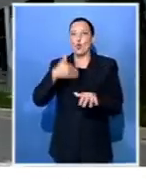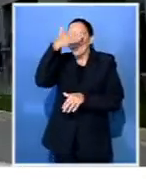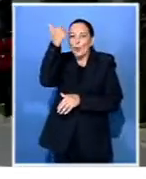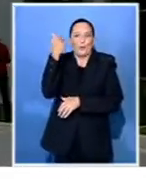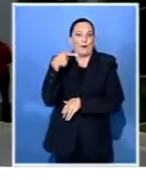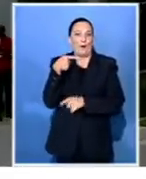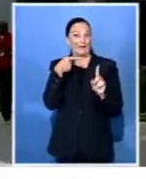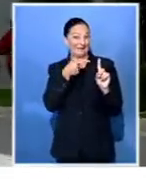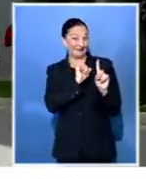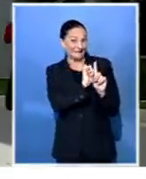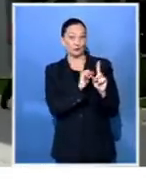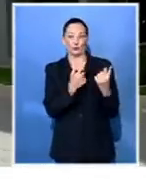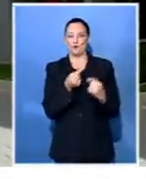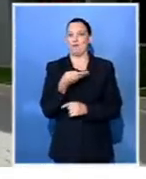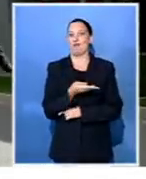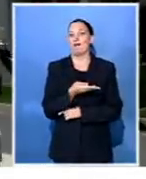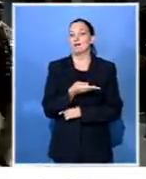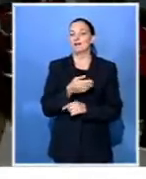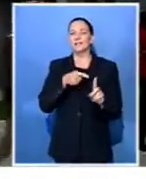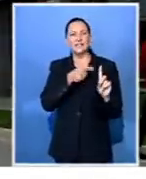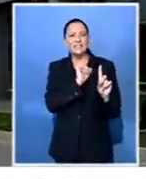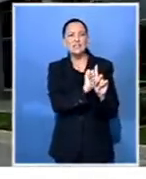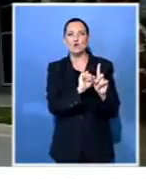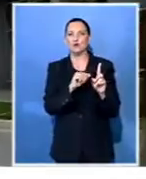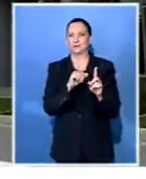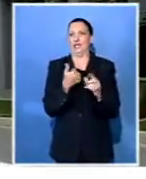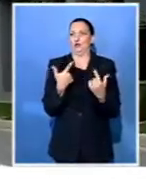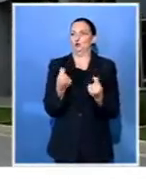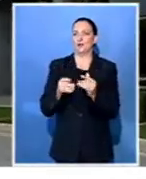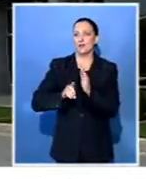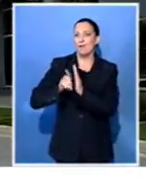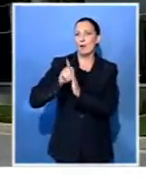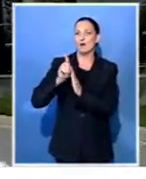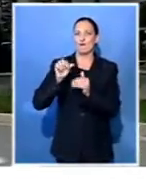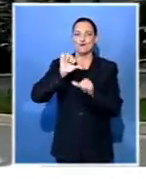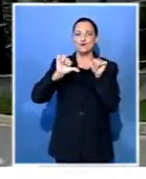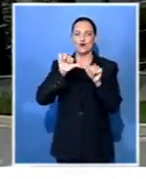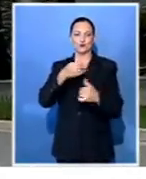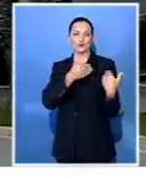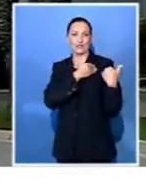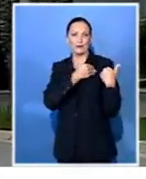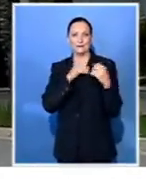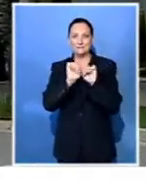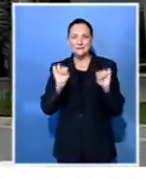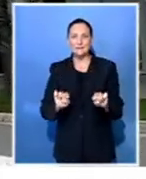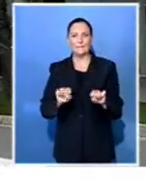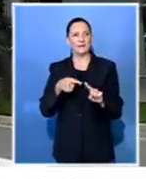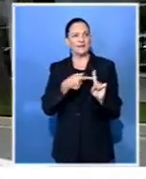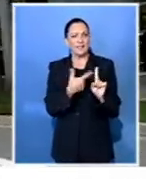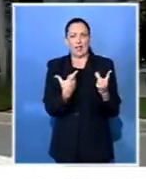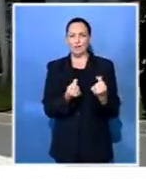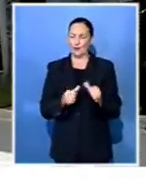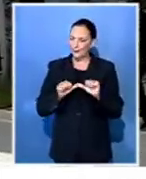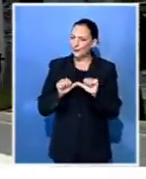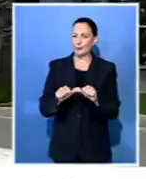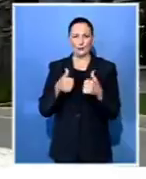him that was behind that. It was him that was behind the development of the social security system, that he has left an indelible mark